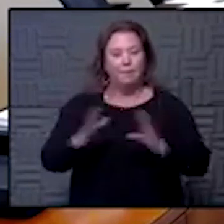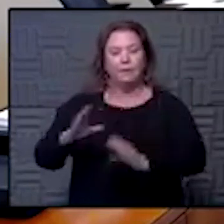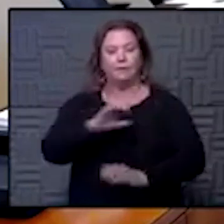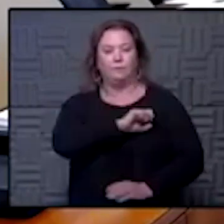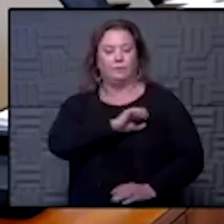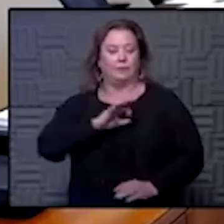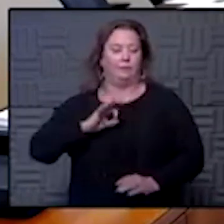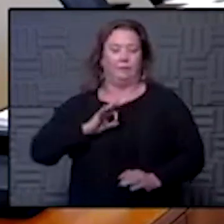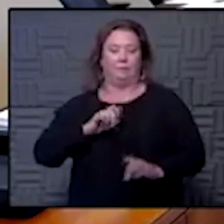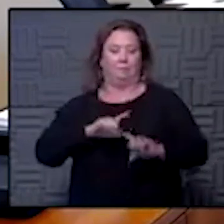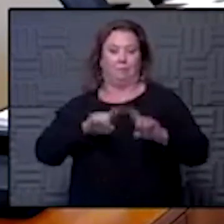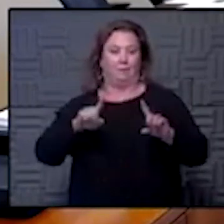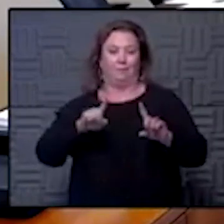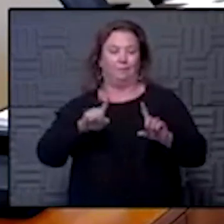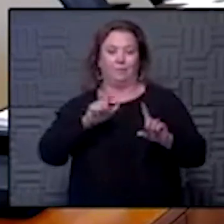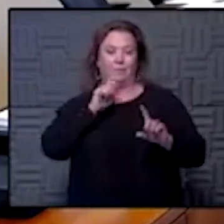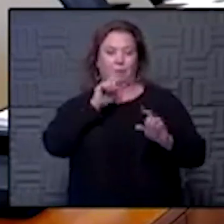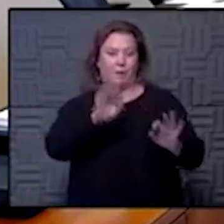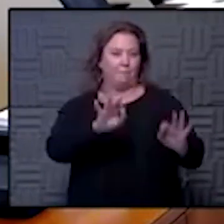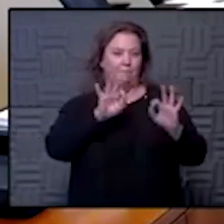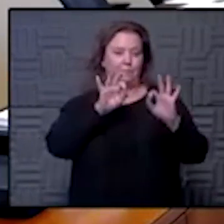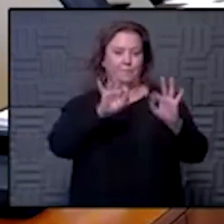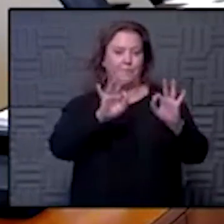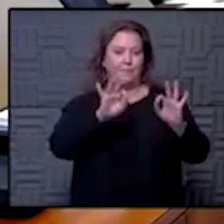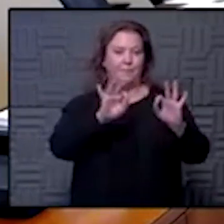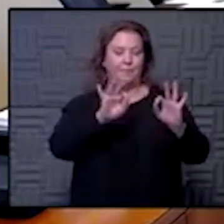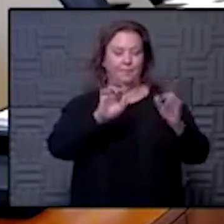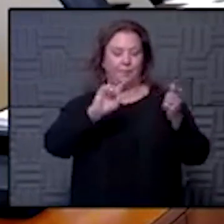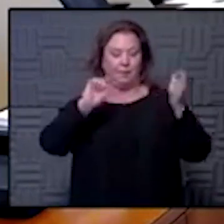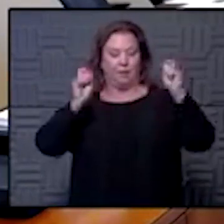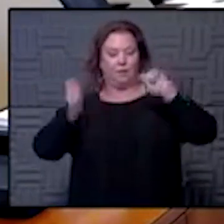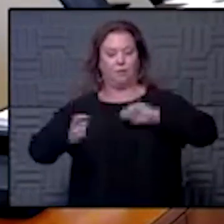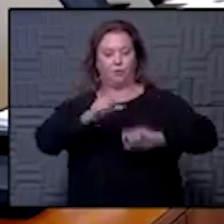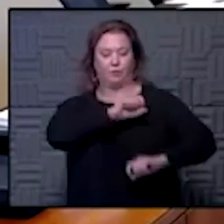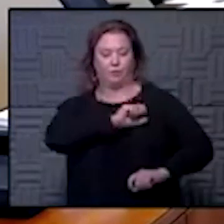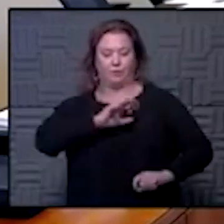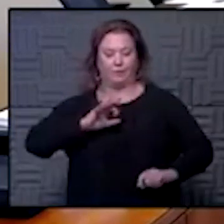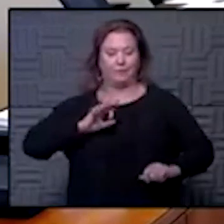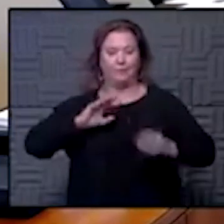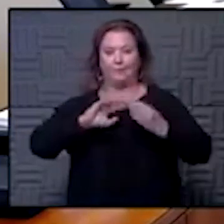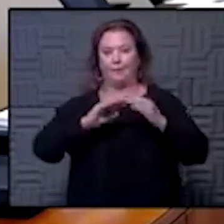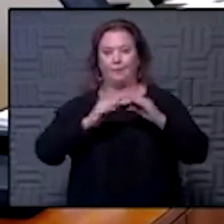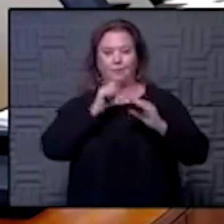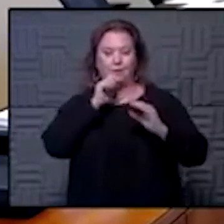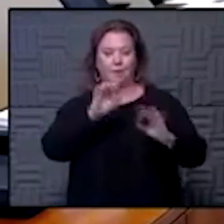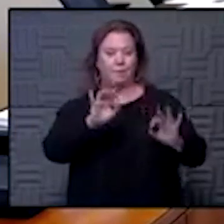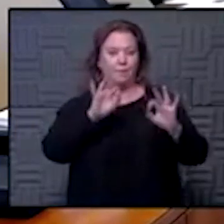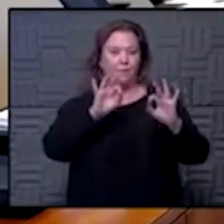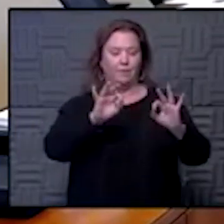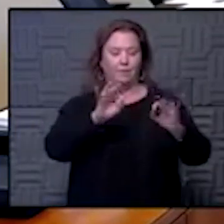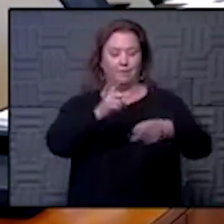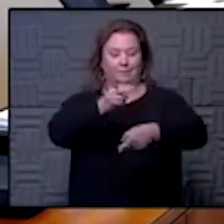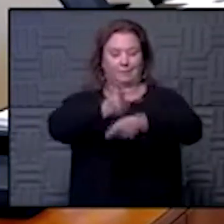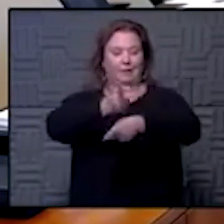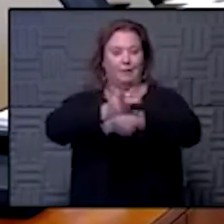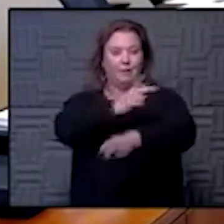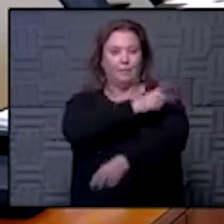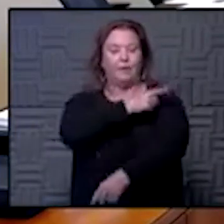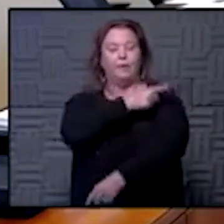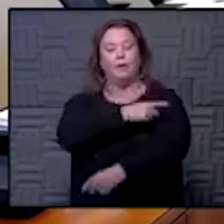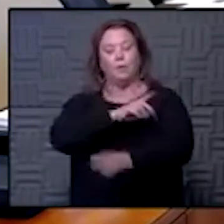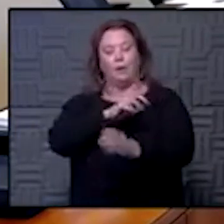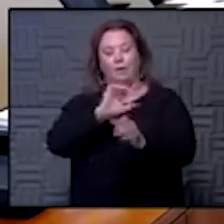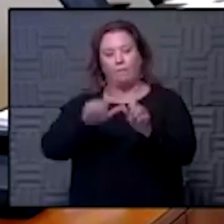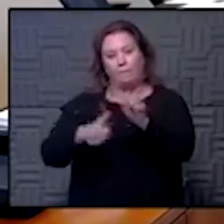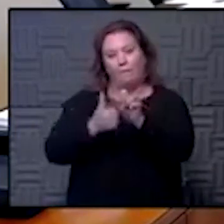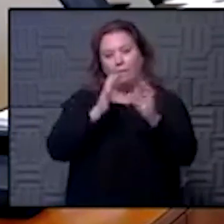none of them are ideal. Changing the staffing ratios is clearly not ideal in terms of patient care. We also have contingency